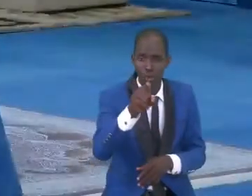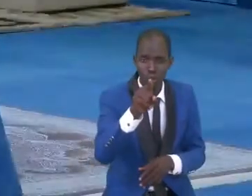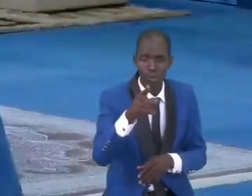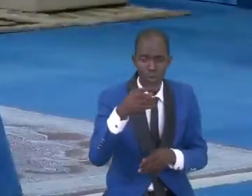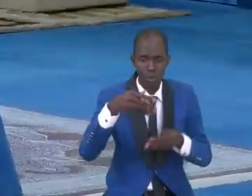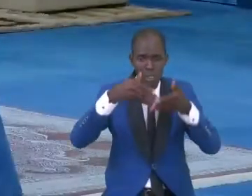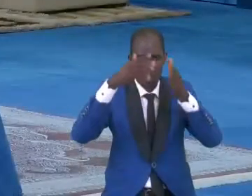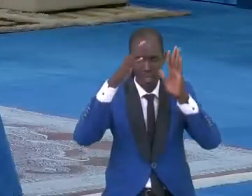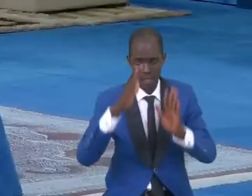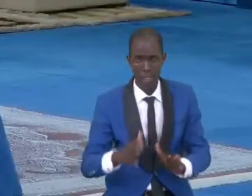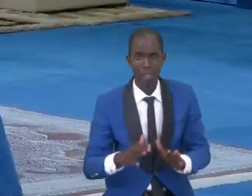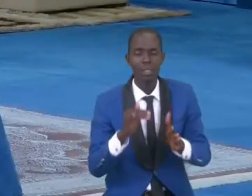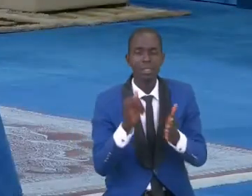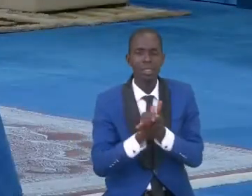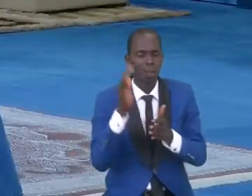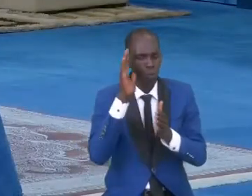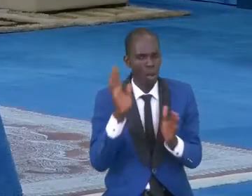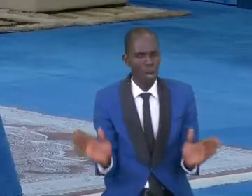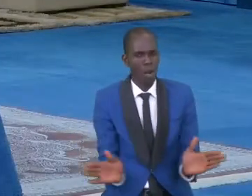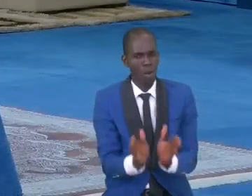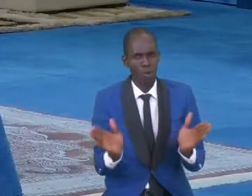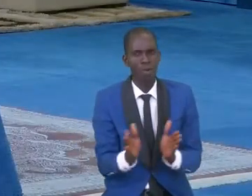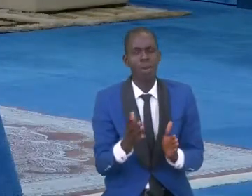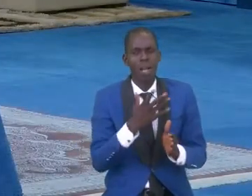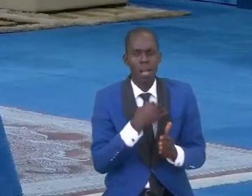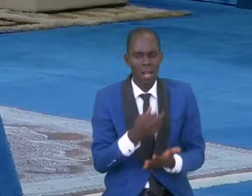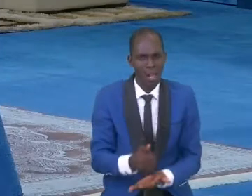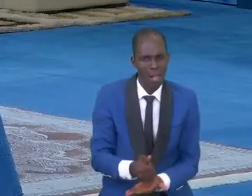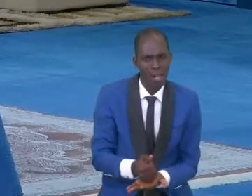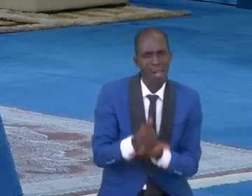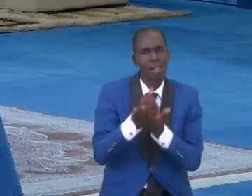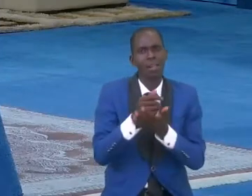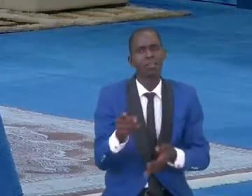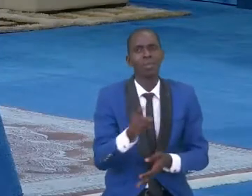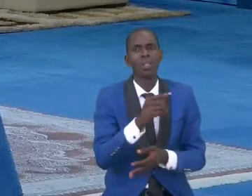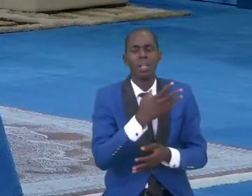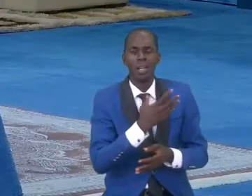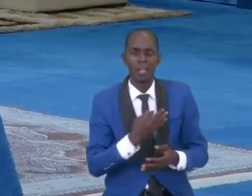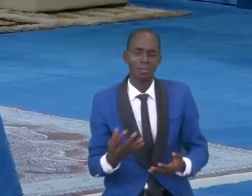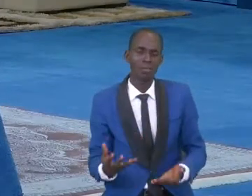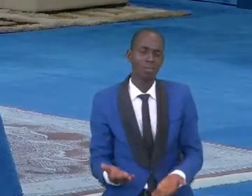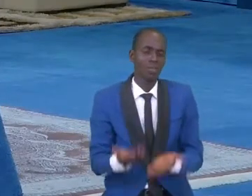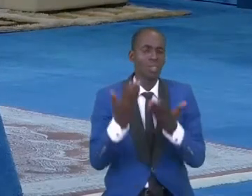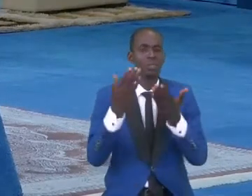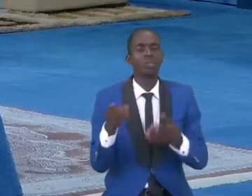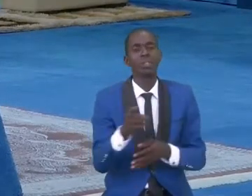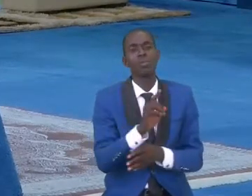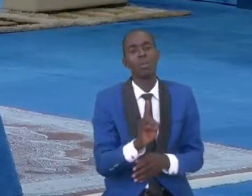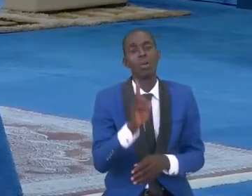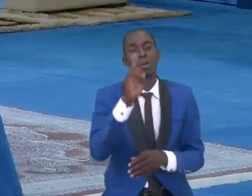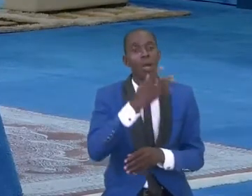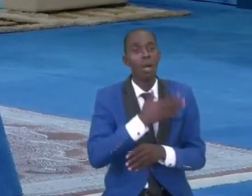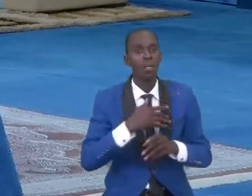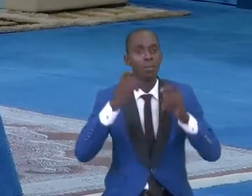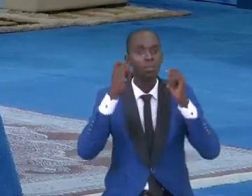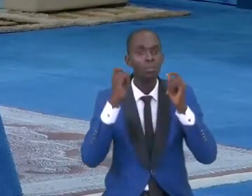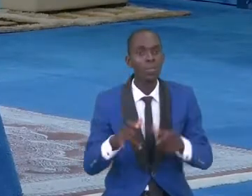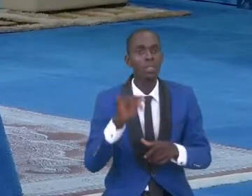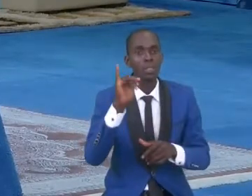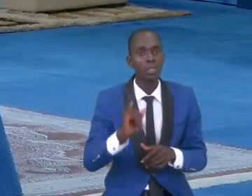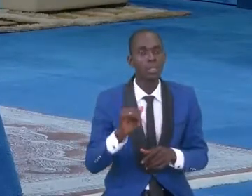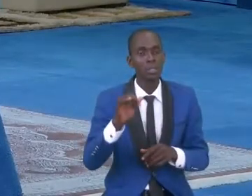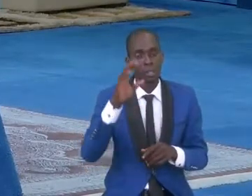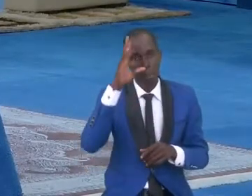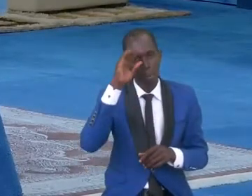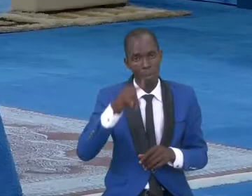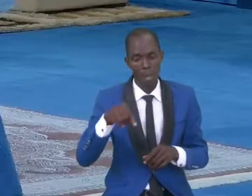encourage their faith. And he took him by the right hand and lifted him up, and immediately his feet